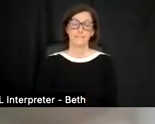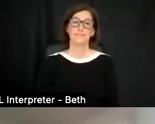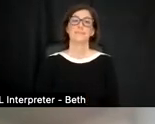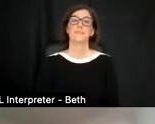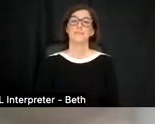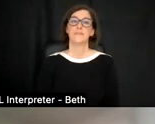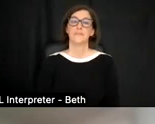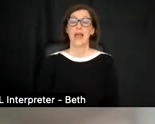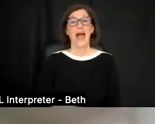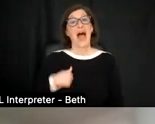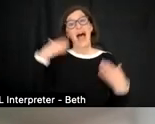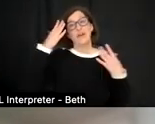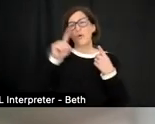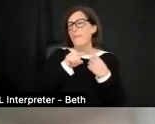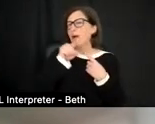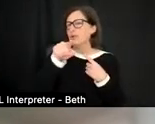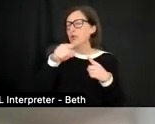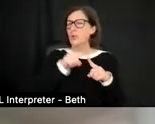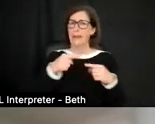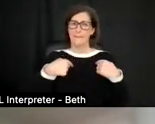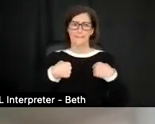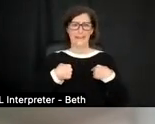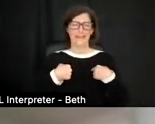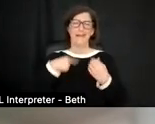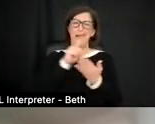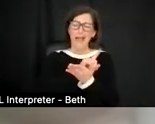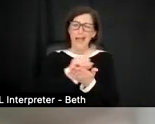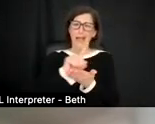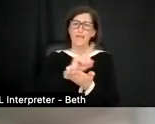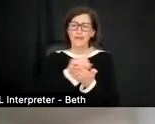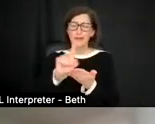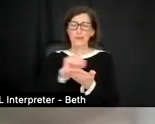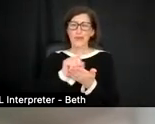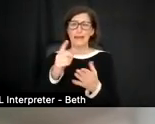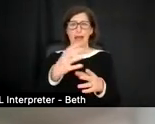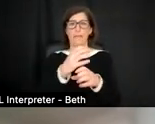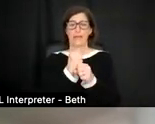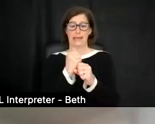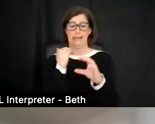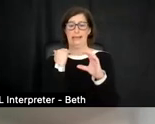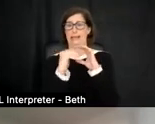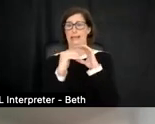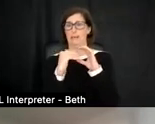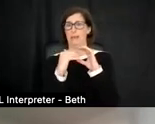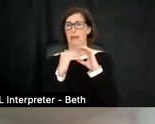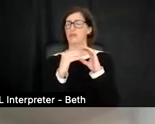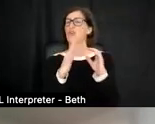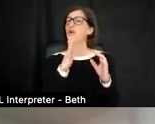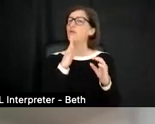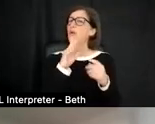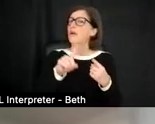So I don't know about you, but I every week am receiving emails talking